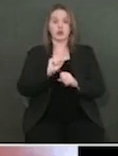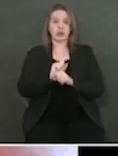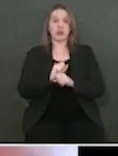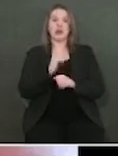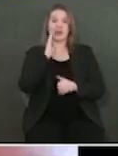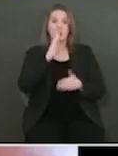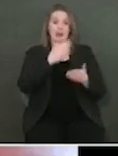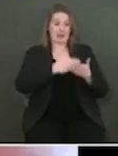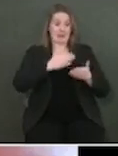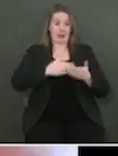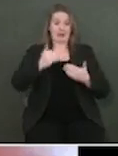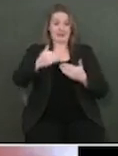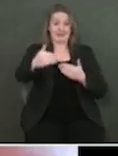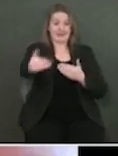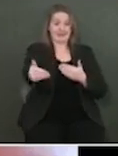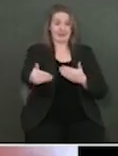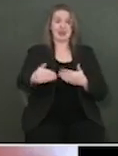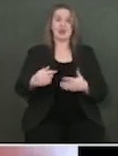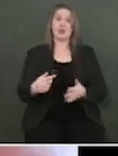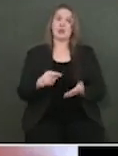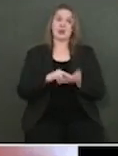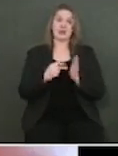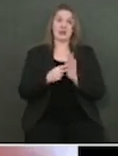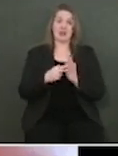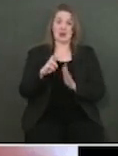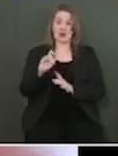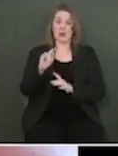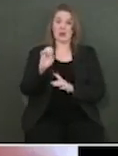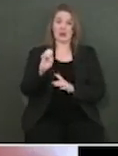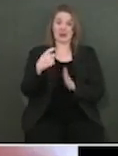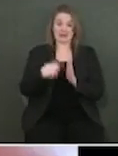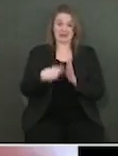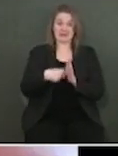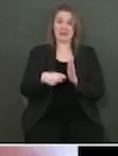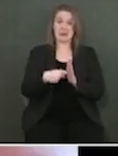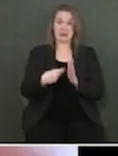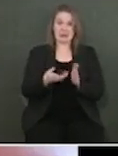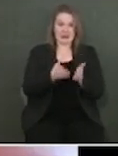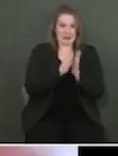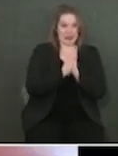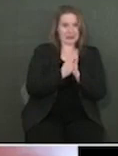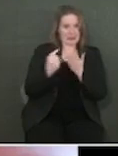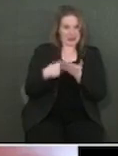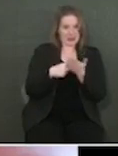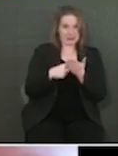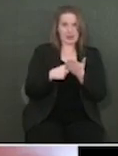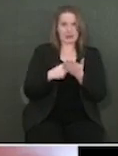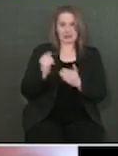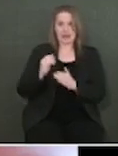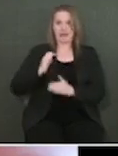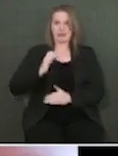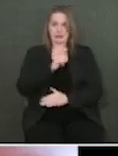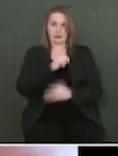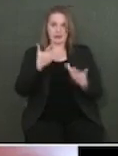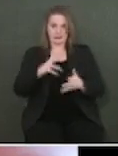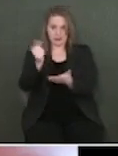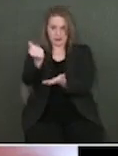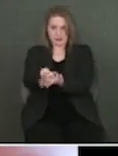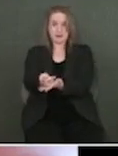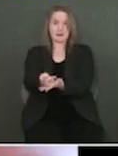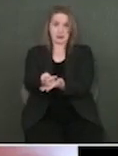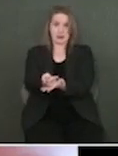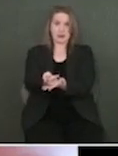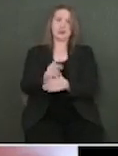really drove a portion of our rate request that we recently discussed and got passed through City Council.